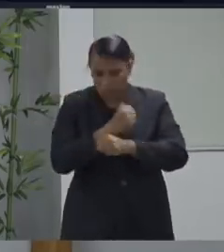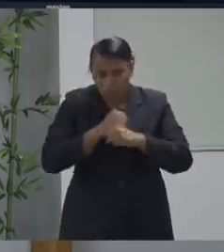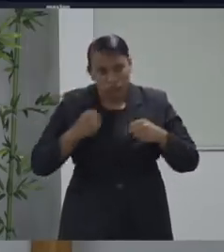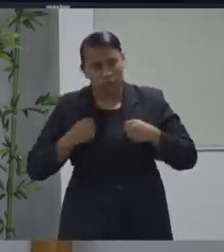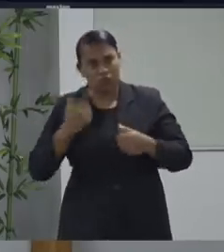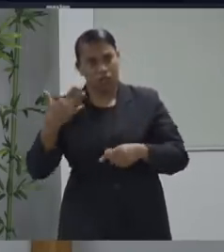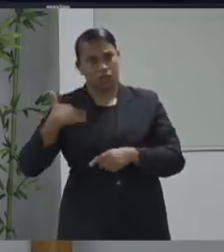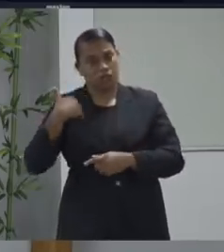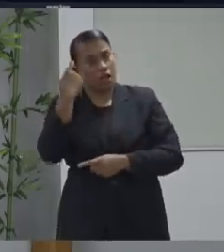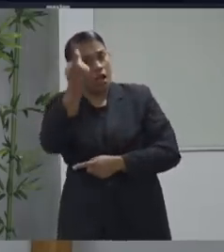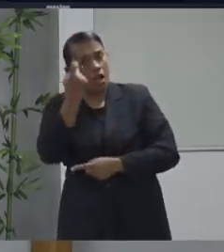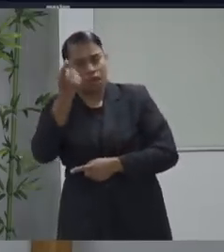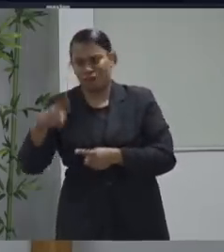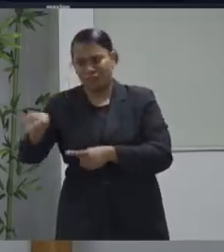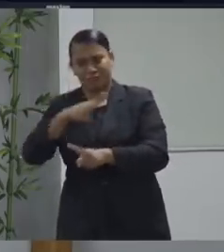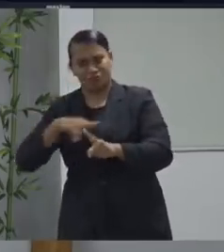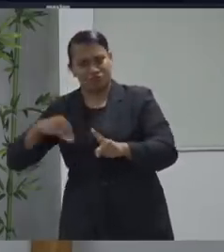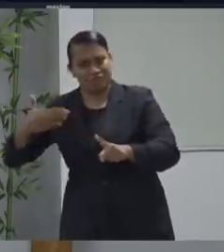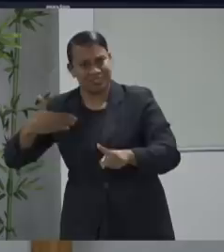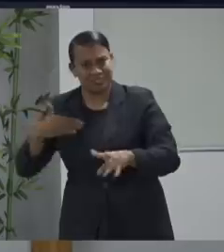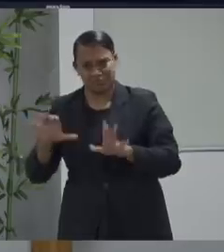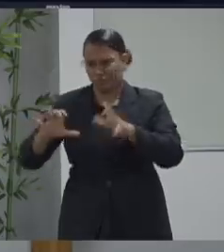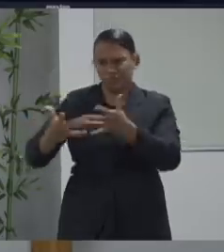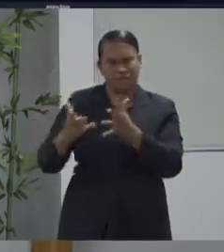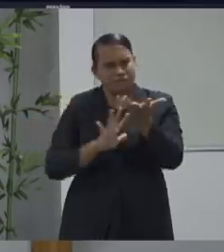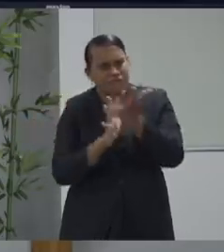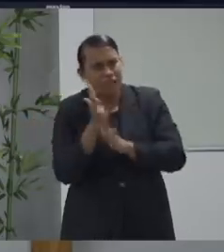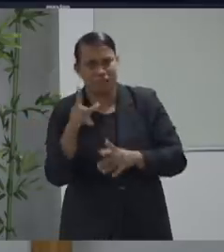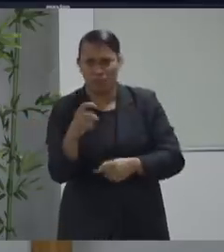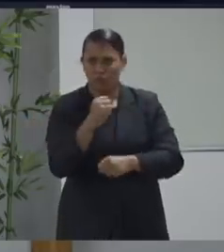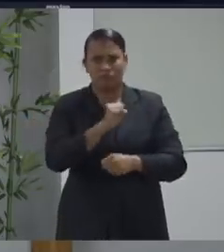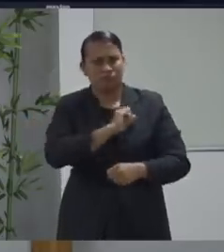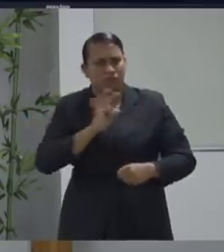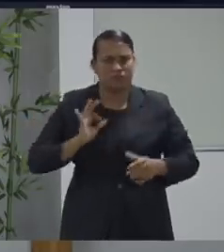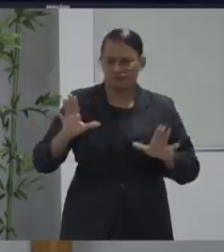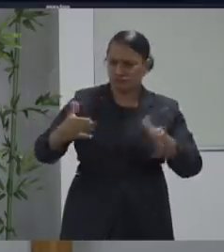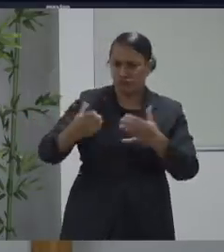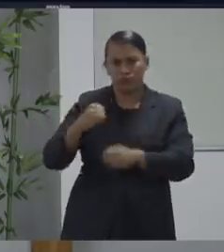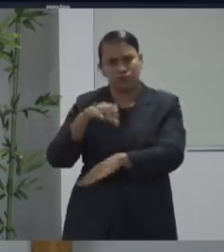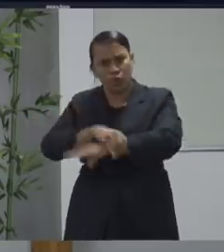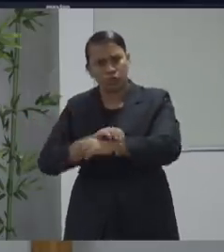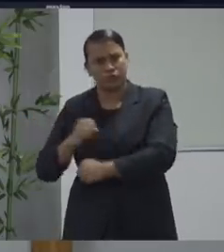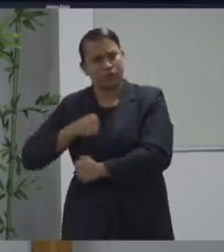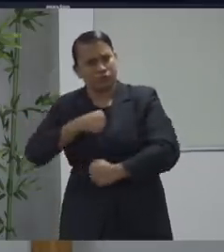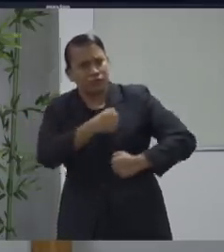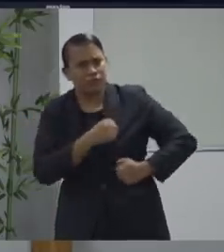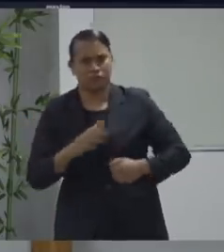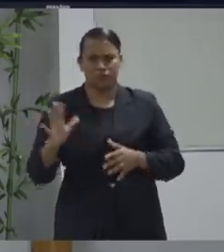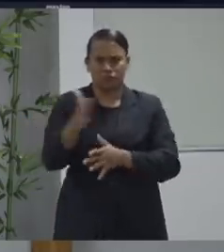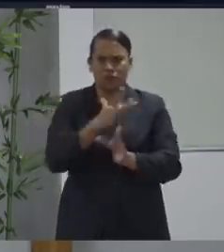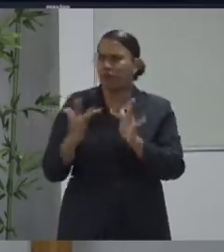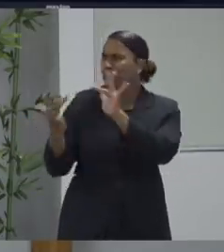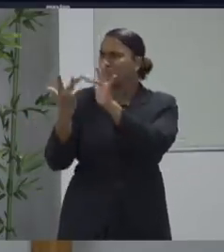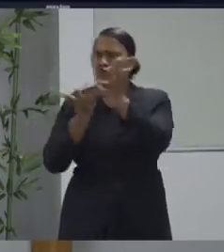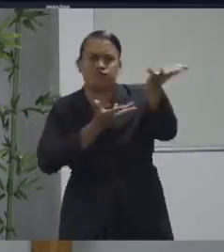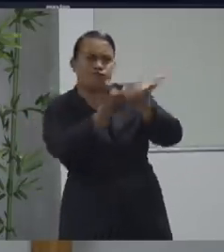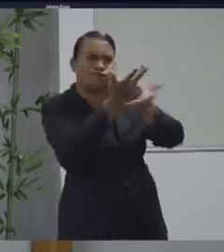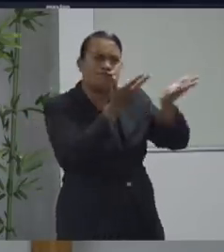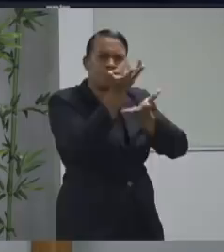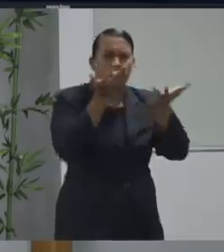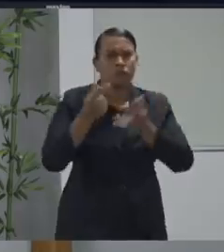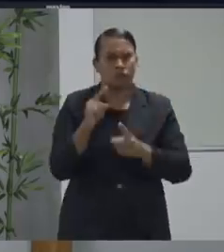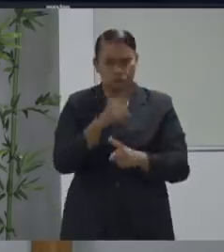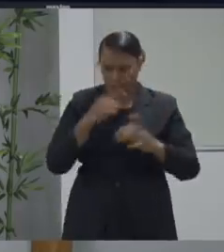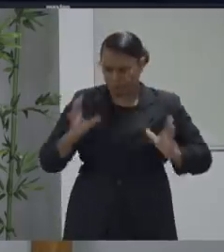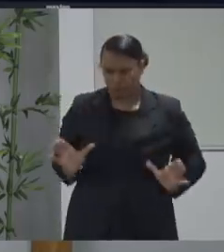our firefighters, from our discipline forces to our containment and tracing team, our nation is coming together to